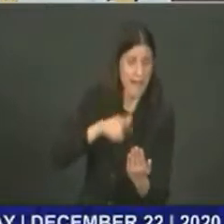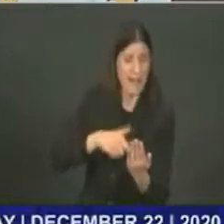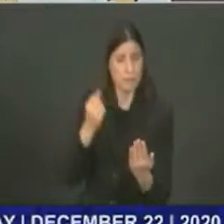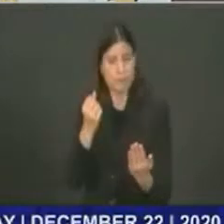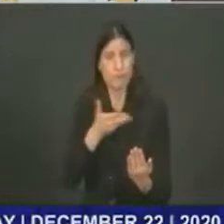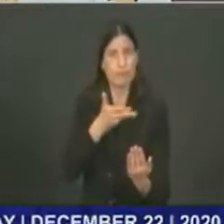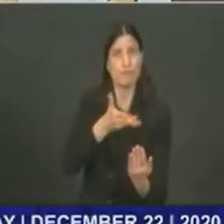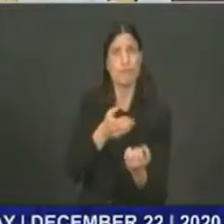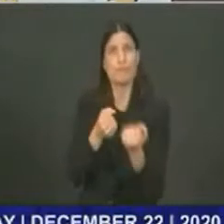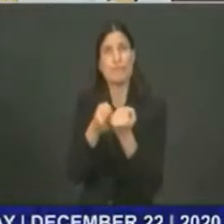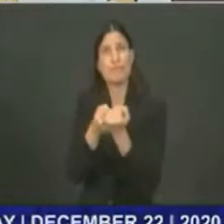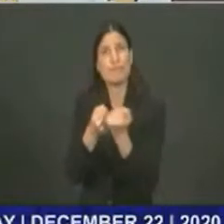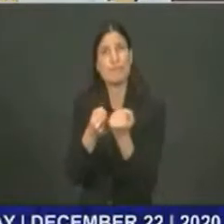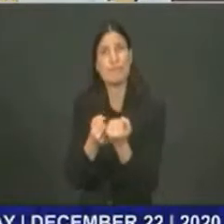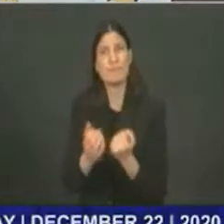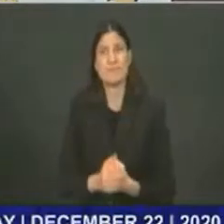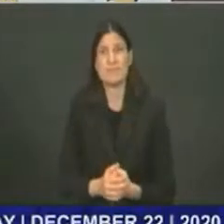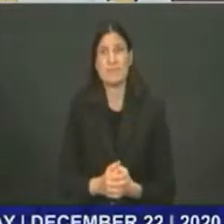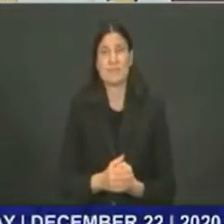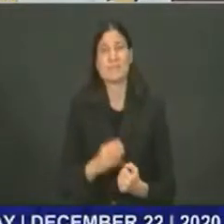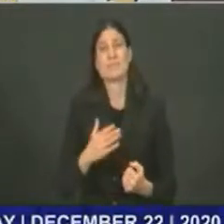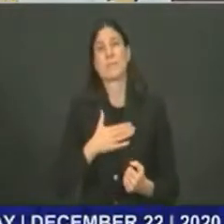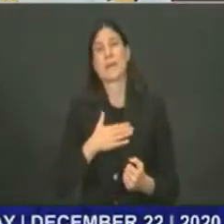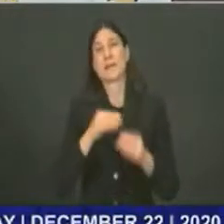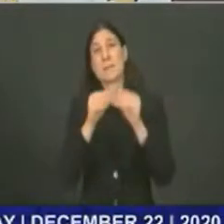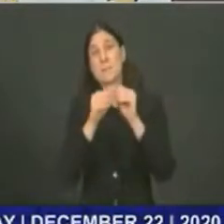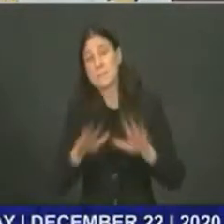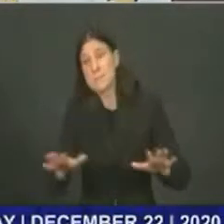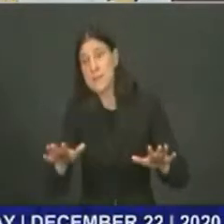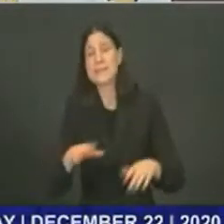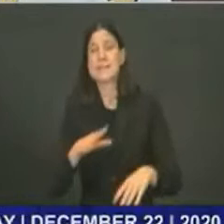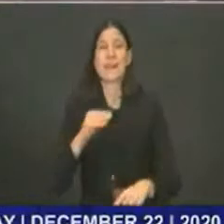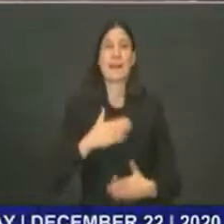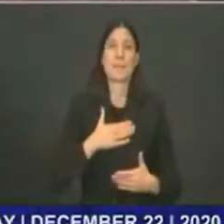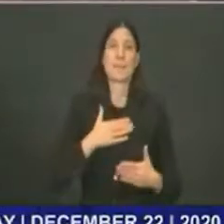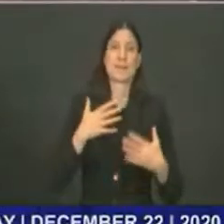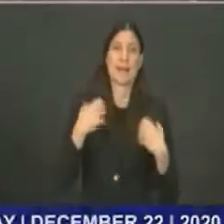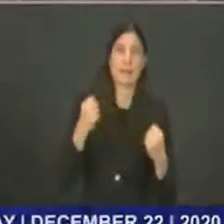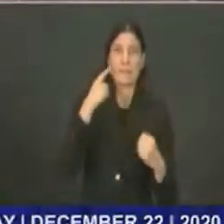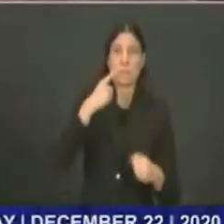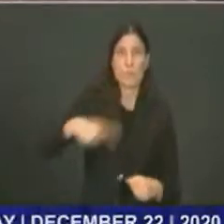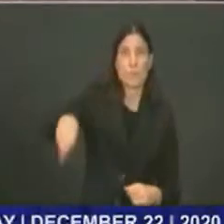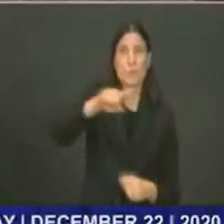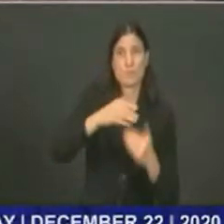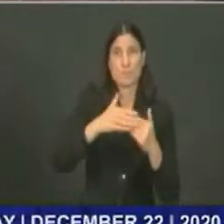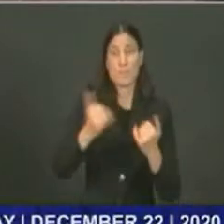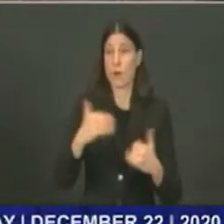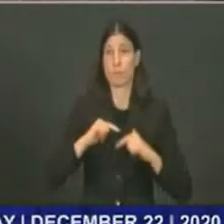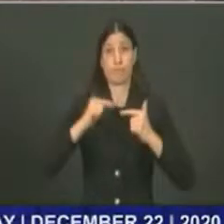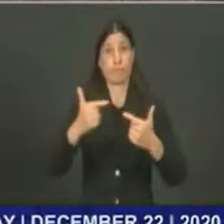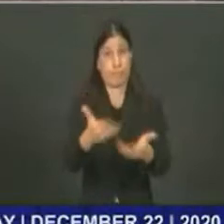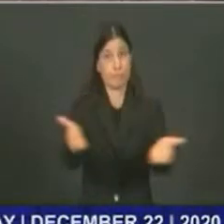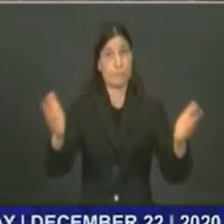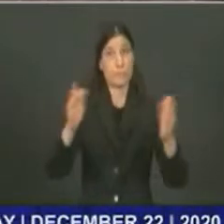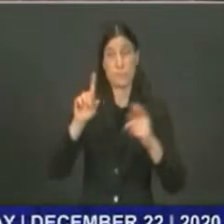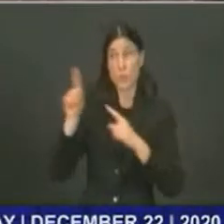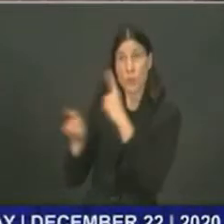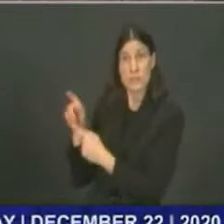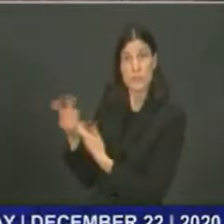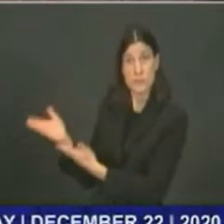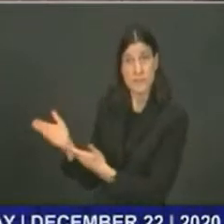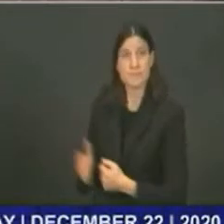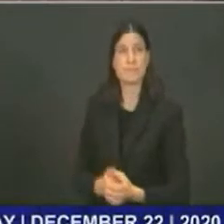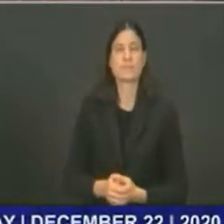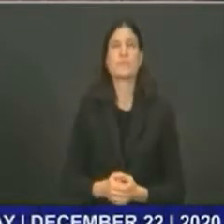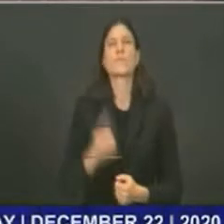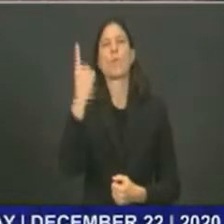to come. And with that, we will open up for questions. Dr. For you and Director Smiley, from a personal standpoint, how nerve-wracking